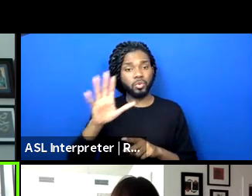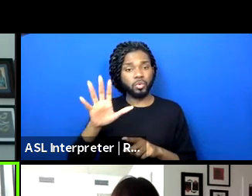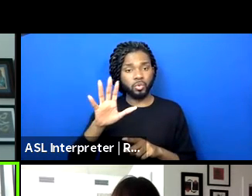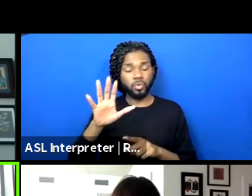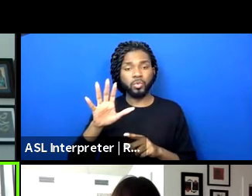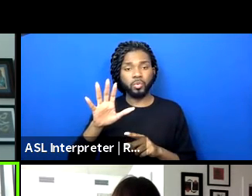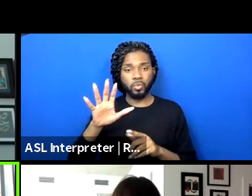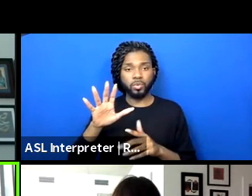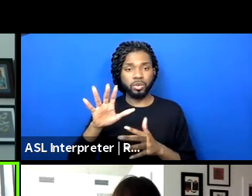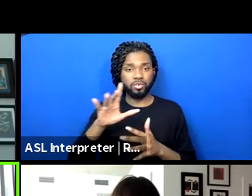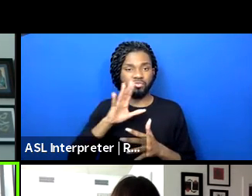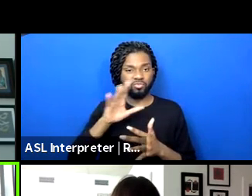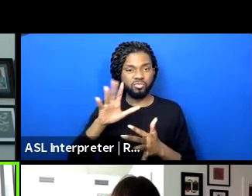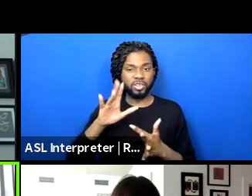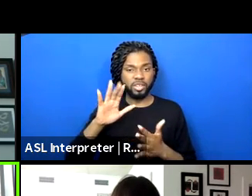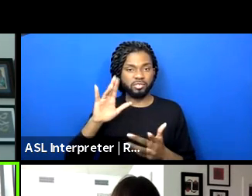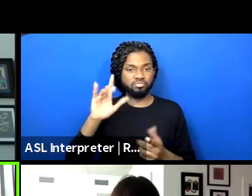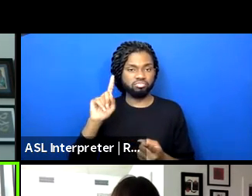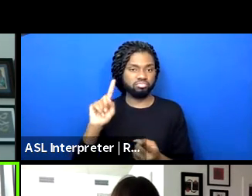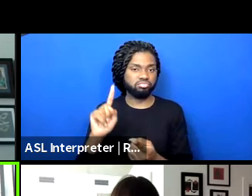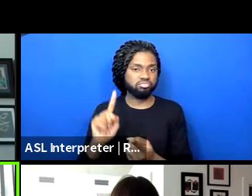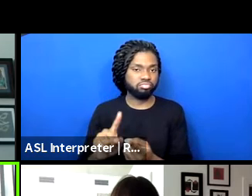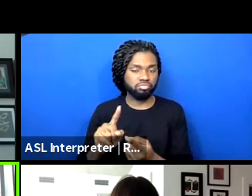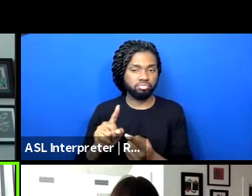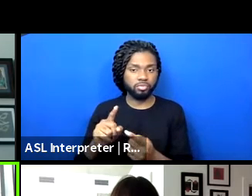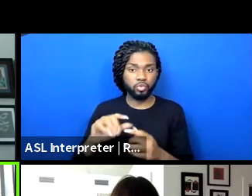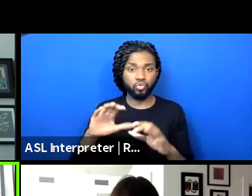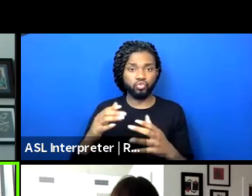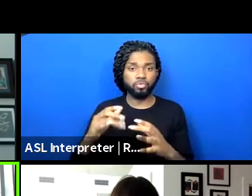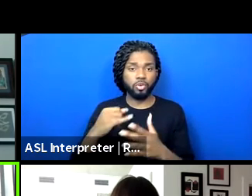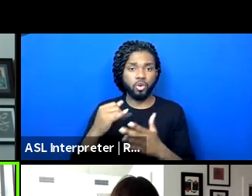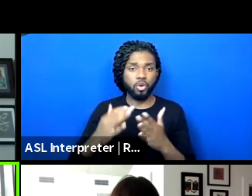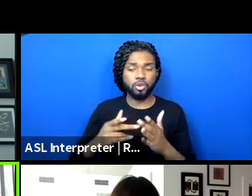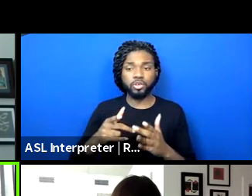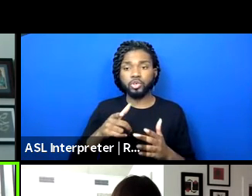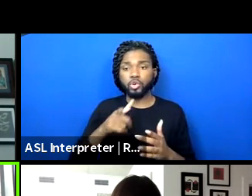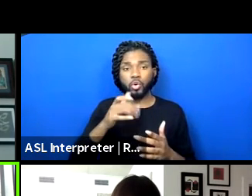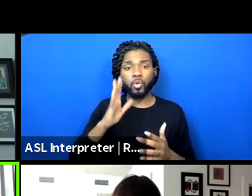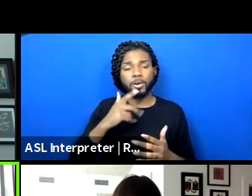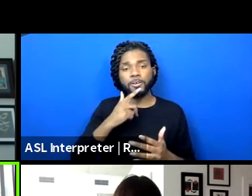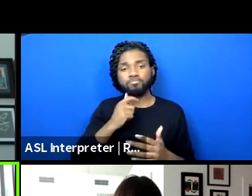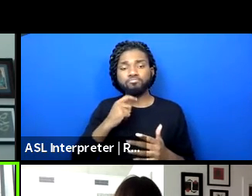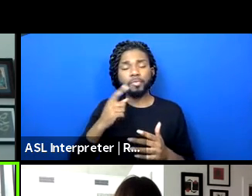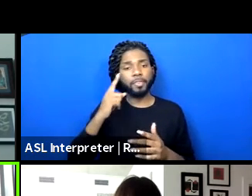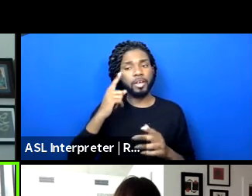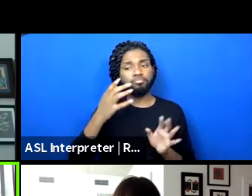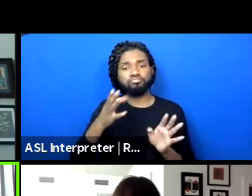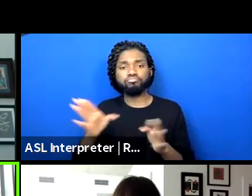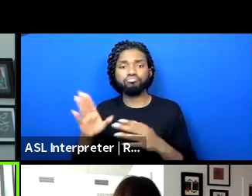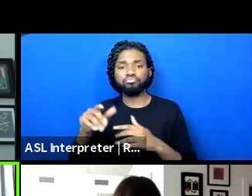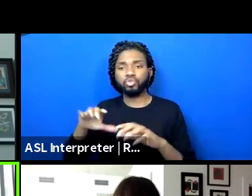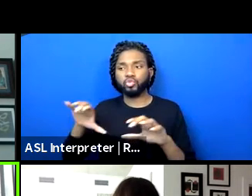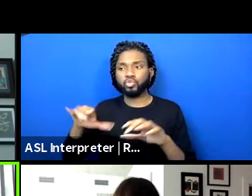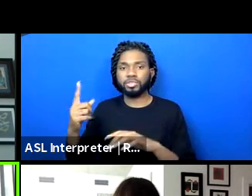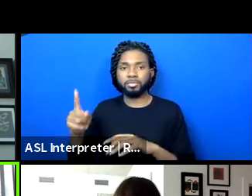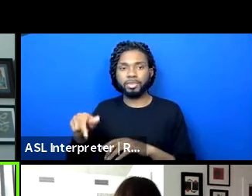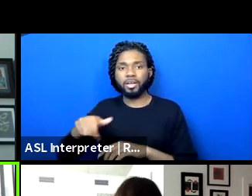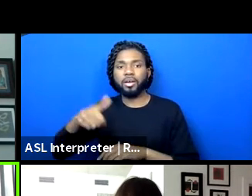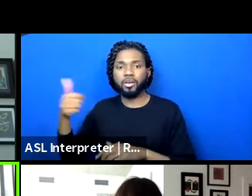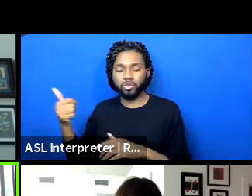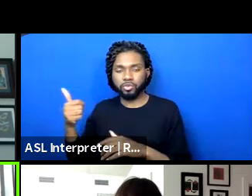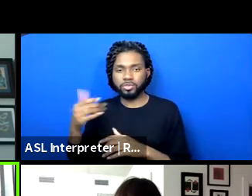of artists that are going to decide that there's something else that they would rather do with their lives, and we're going to lose